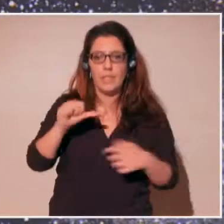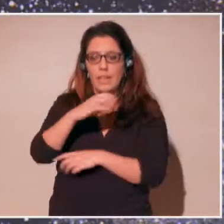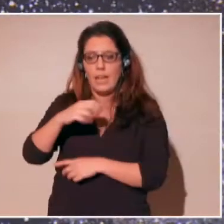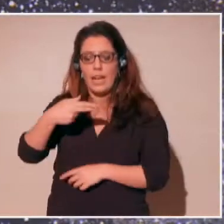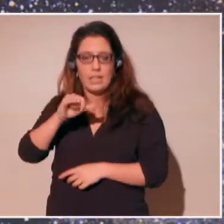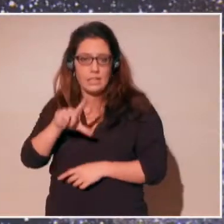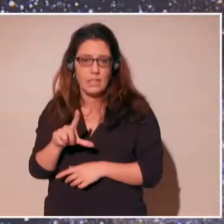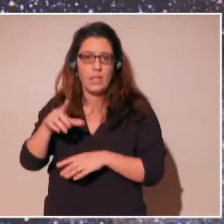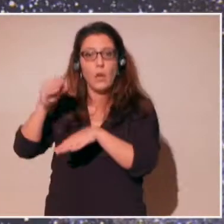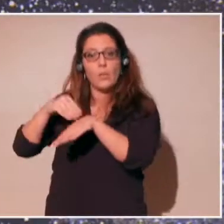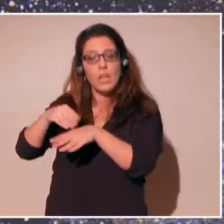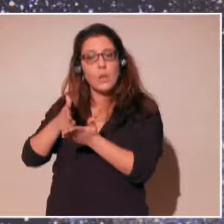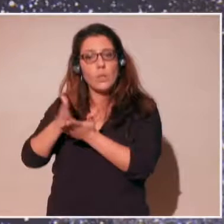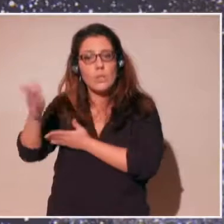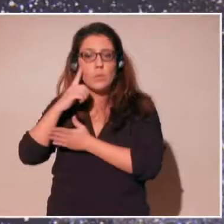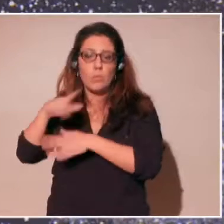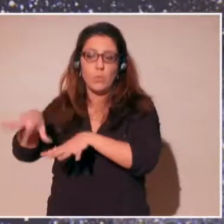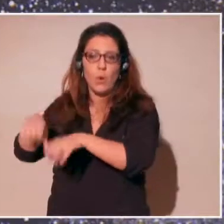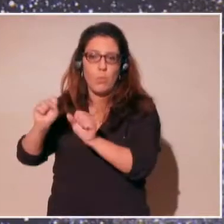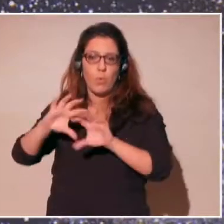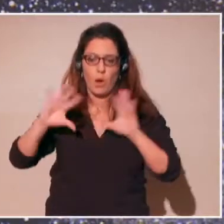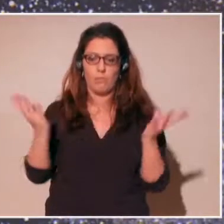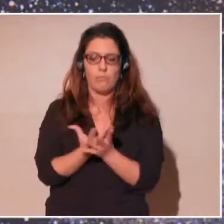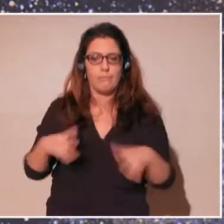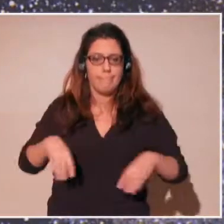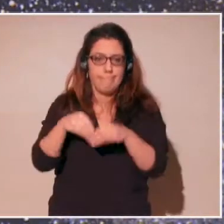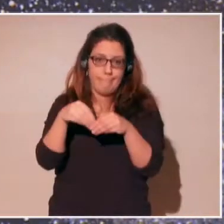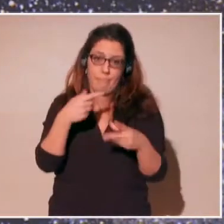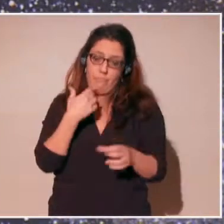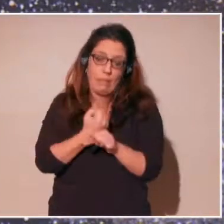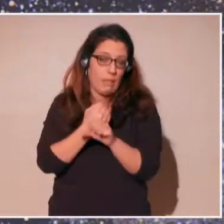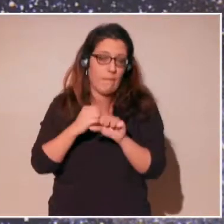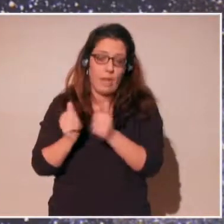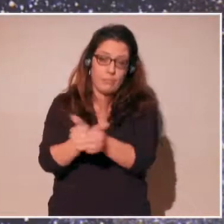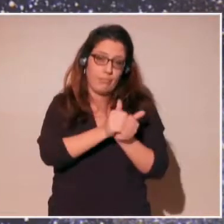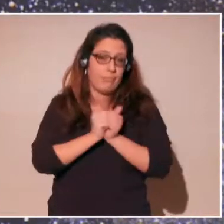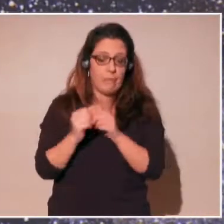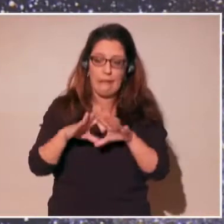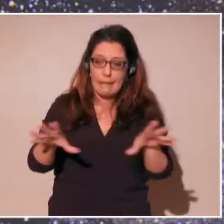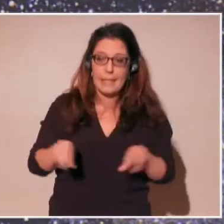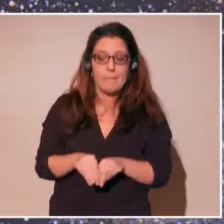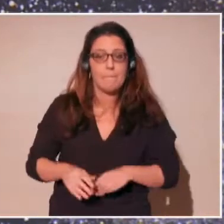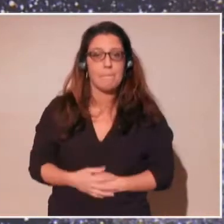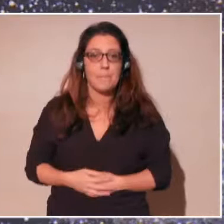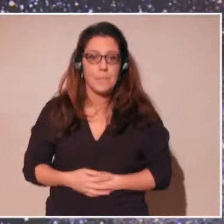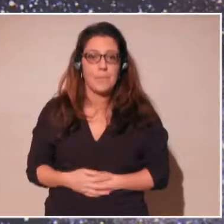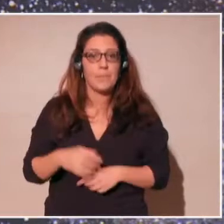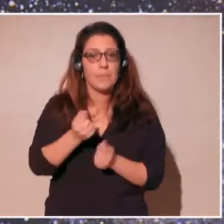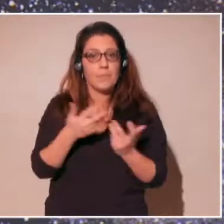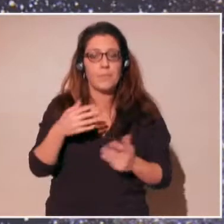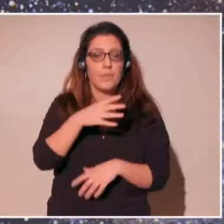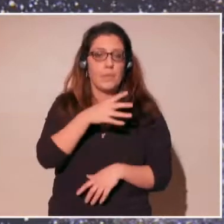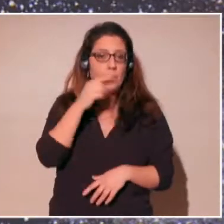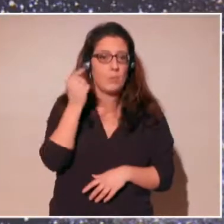the CNIL, by different agencies. The report is the result of teamwork with Marc